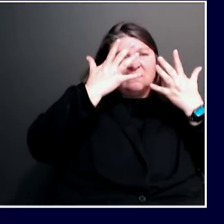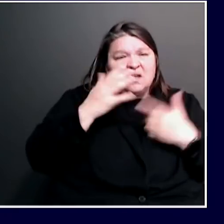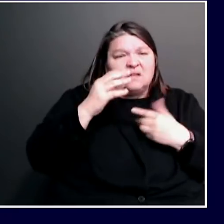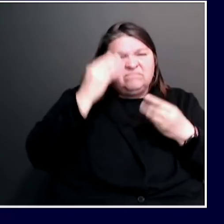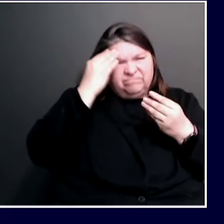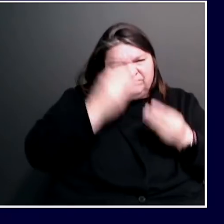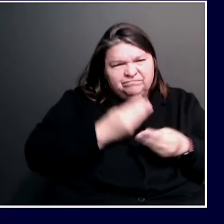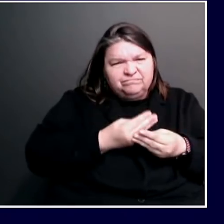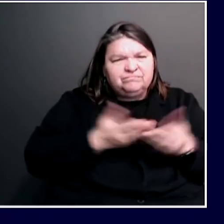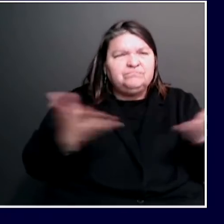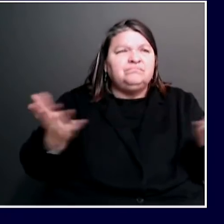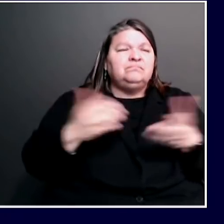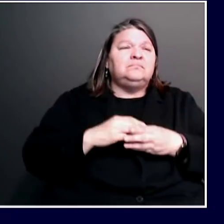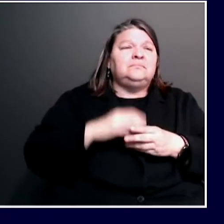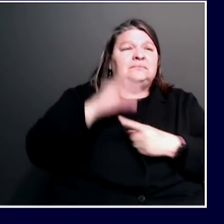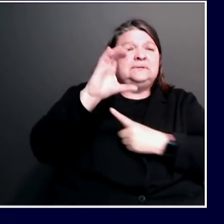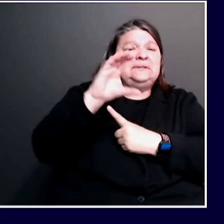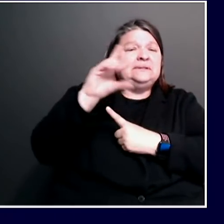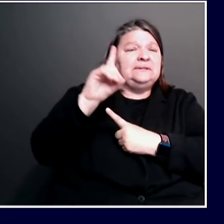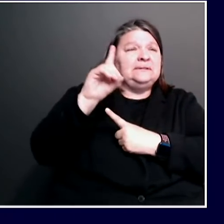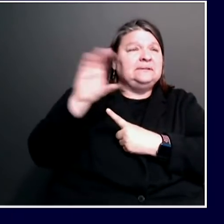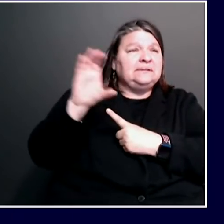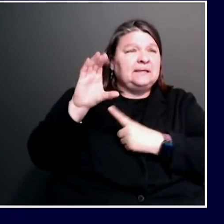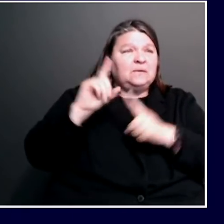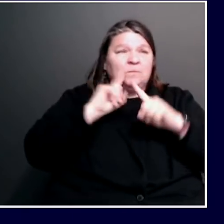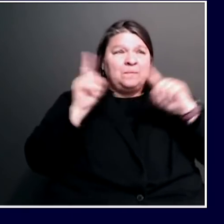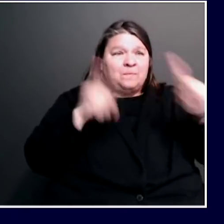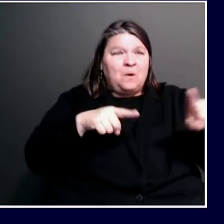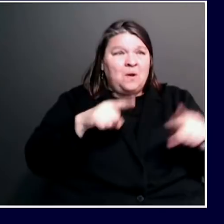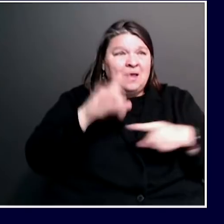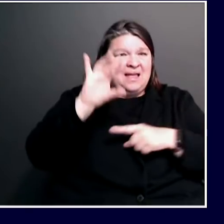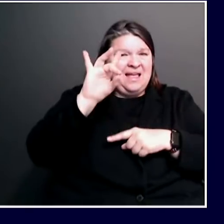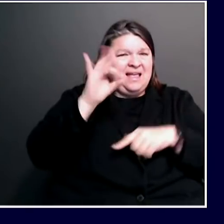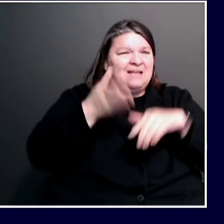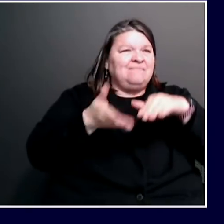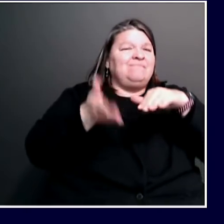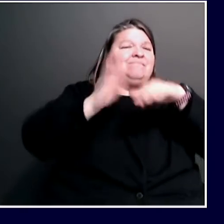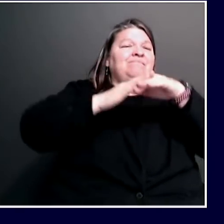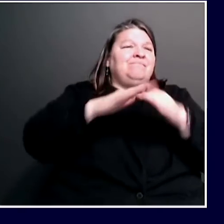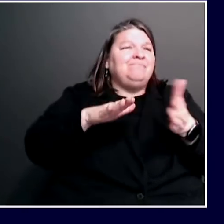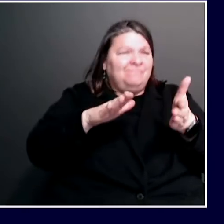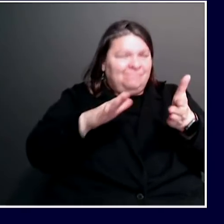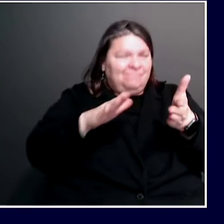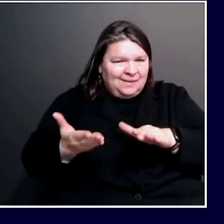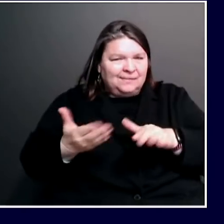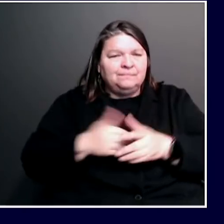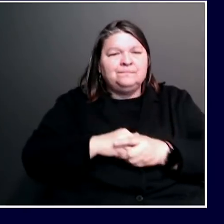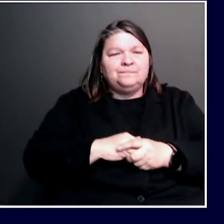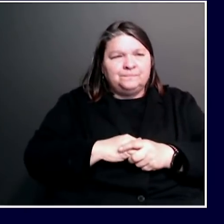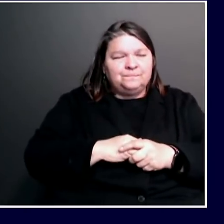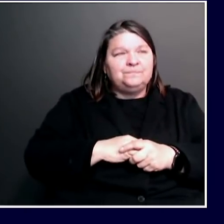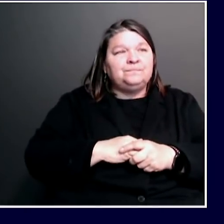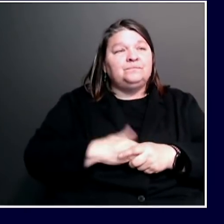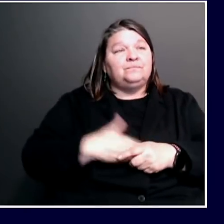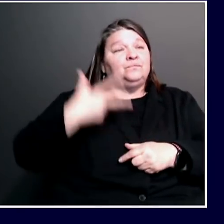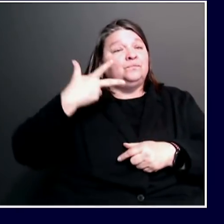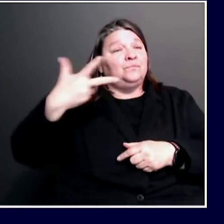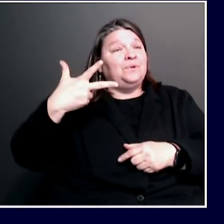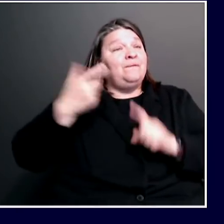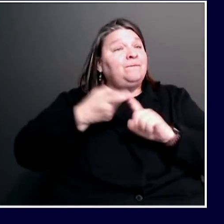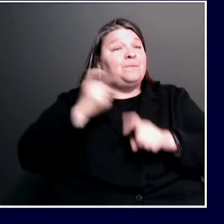Maine CDC is reporting 8 additional COVID-related deaths today, including 3 residents of Cumberland